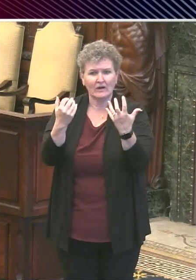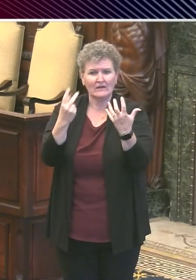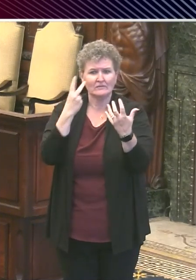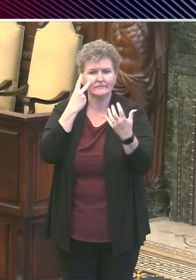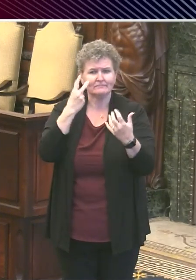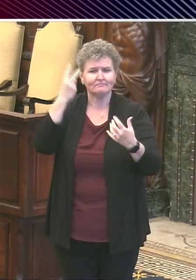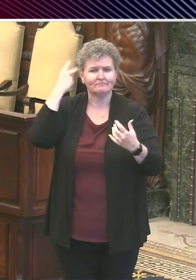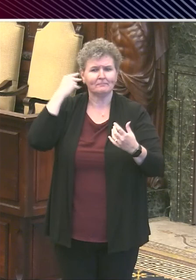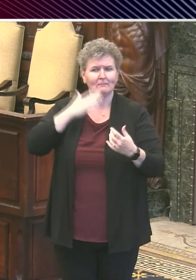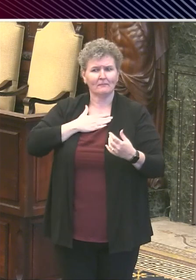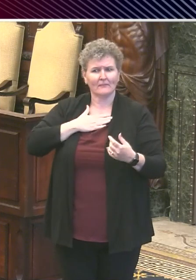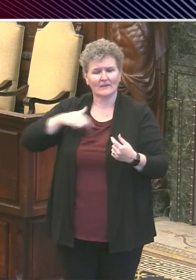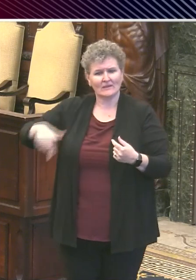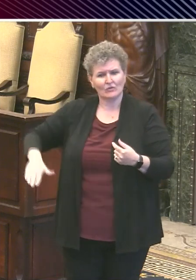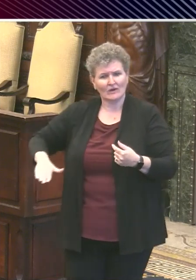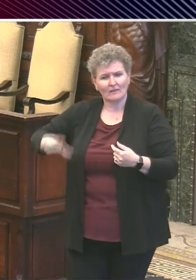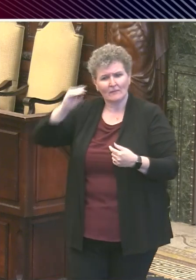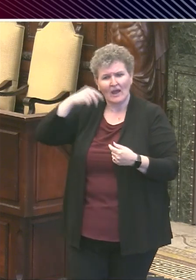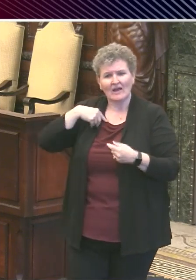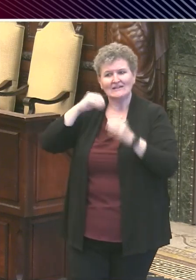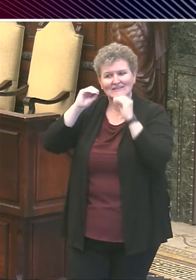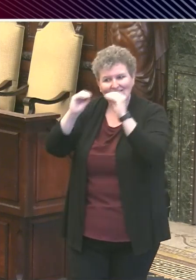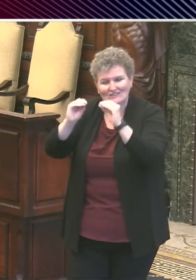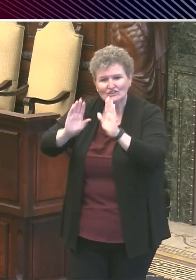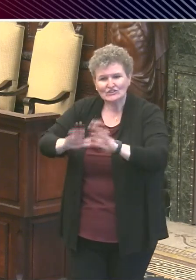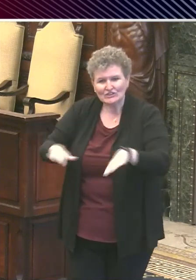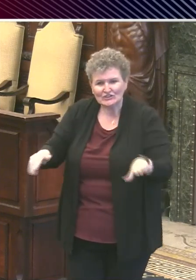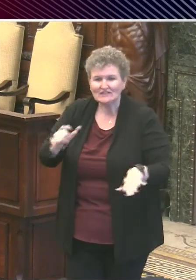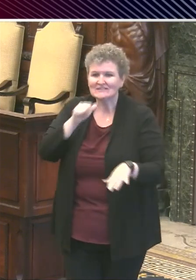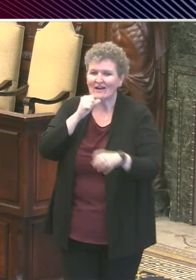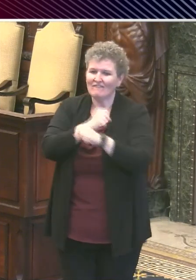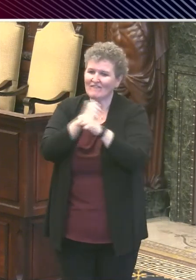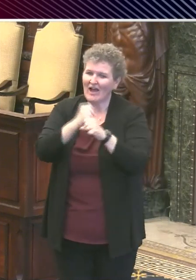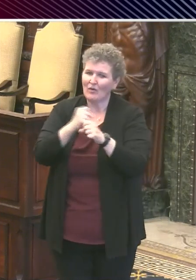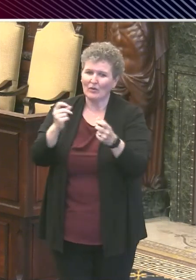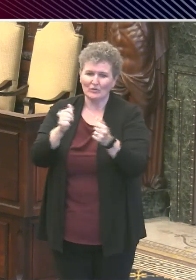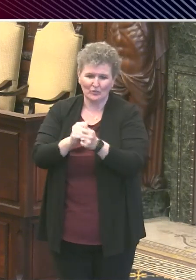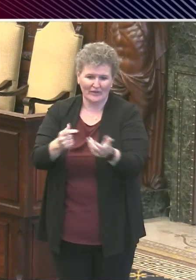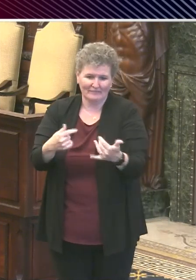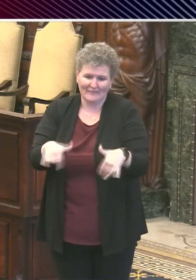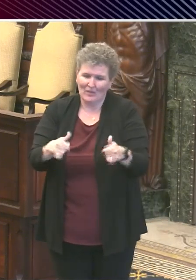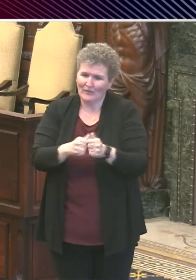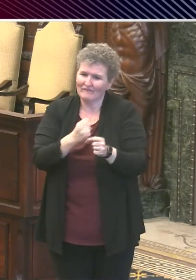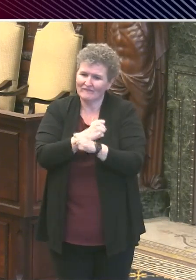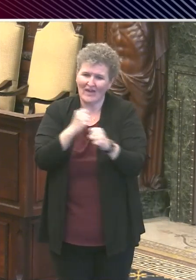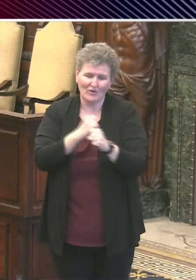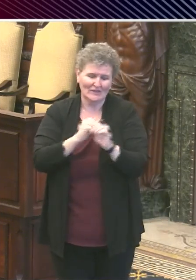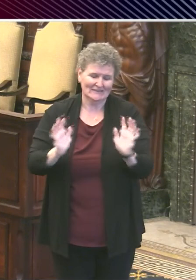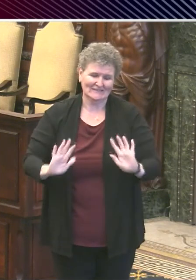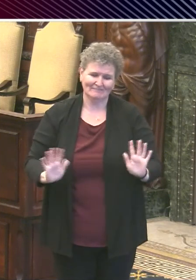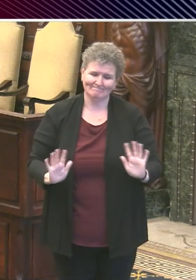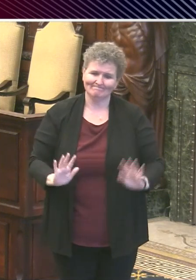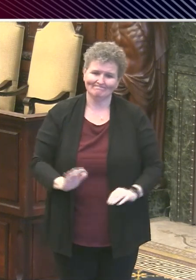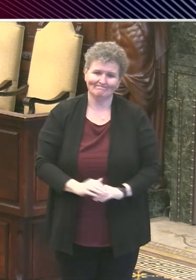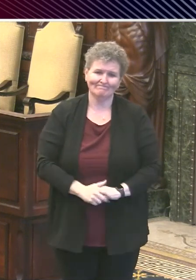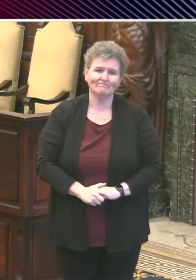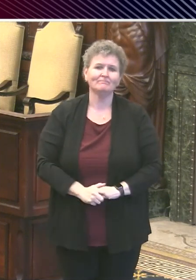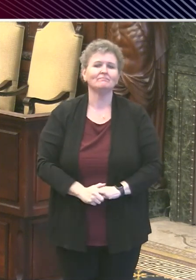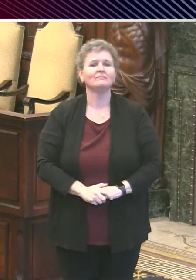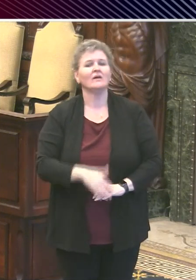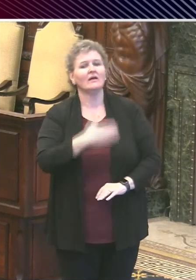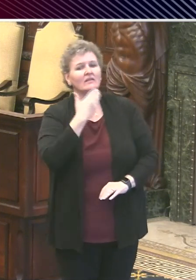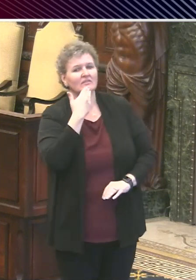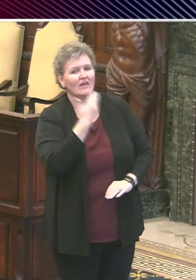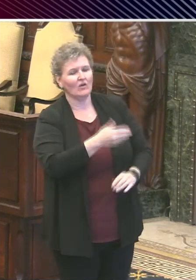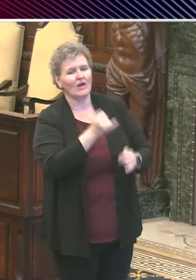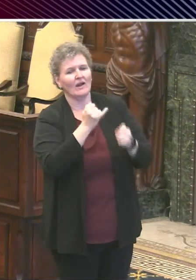train your kids to go the other way when it comes to these incendiary devices. All right, and my last question is about